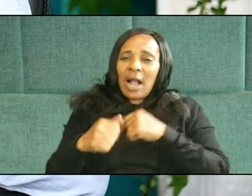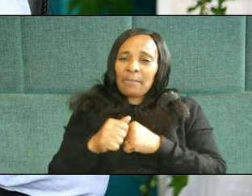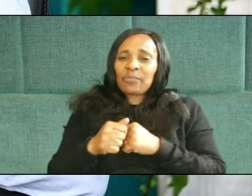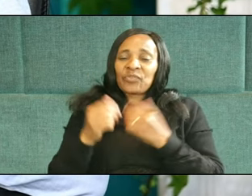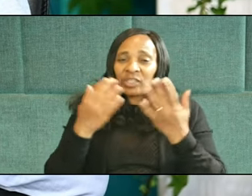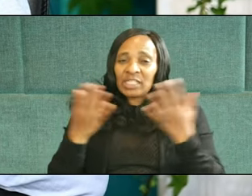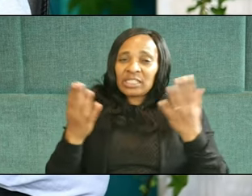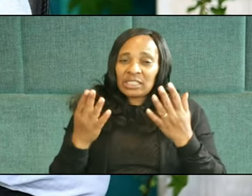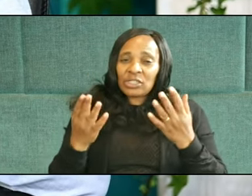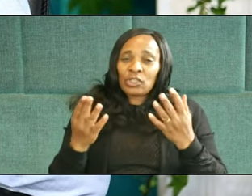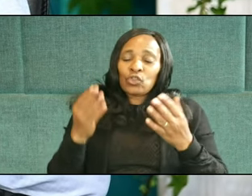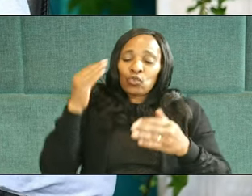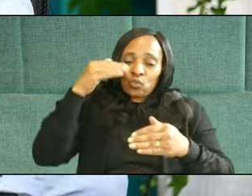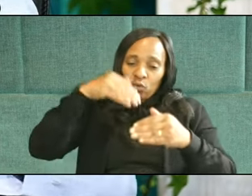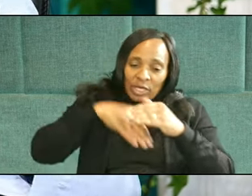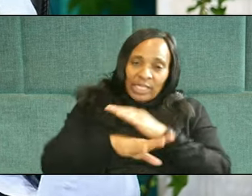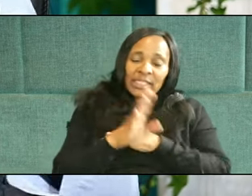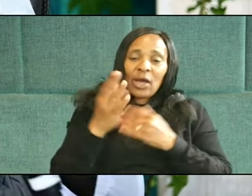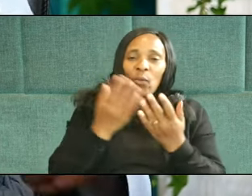is.